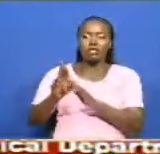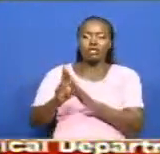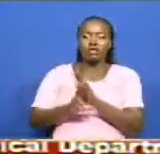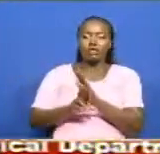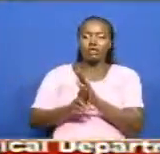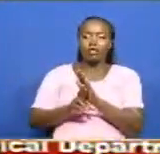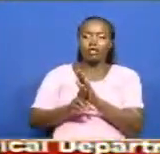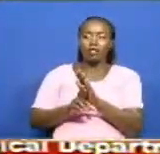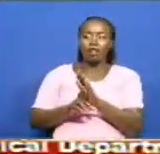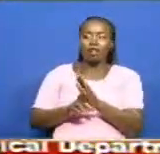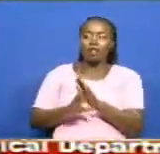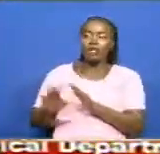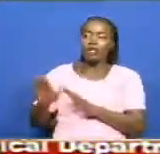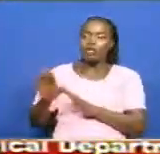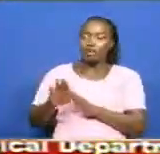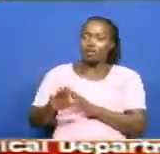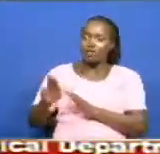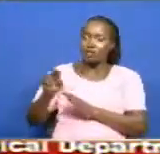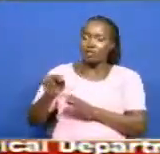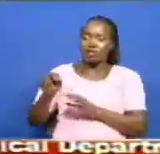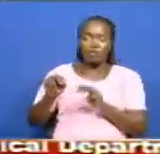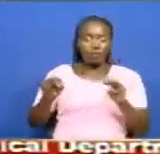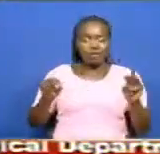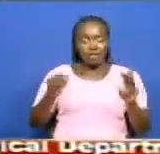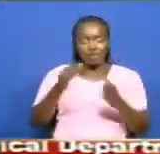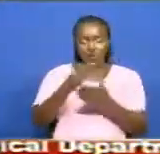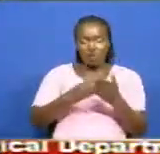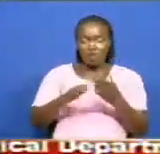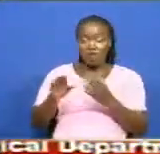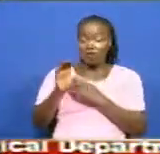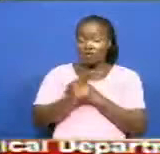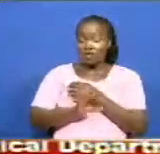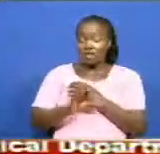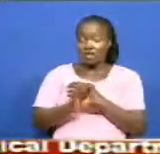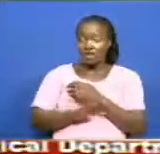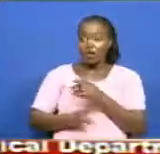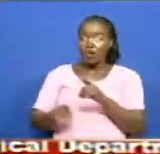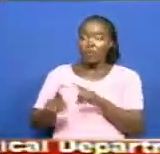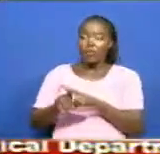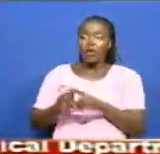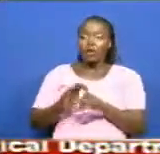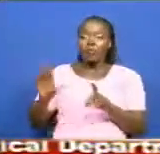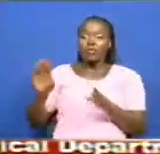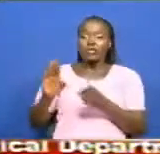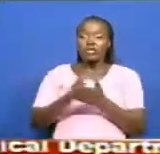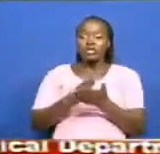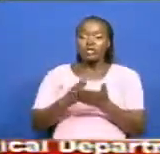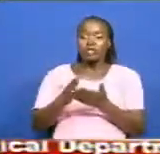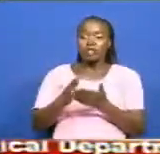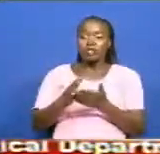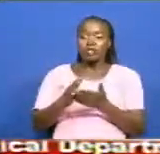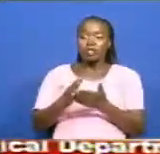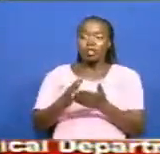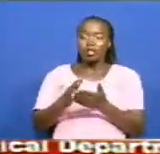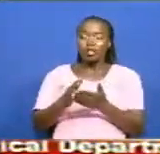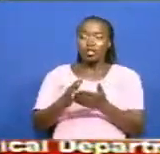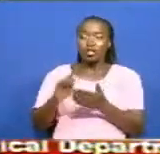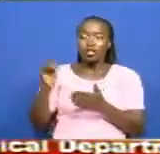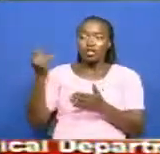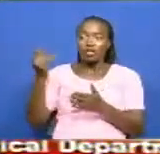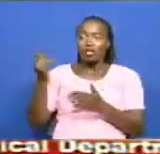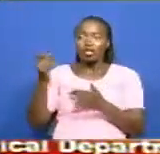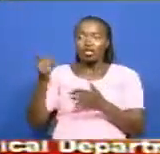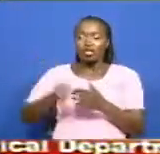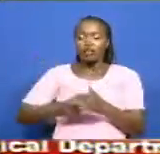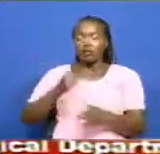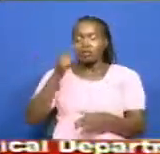Basin region and the northwestern parts of the country, equally to the western sector, but along the border of Kenya and South